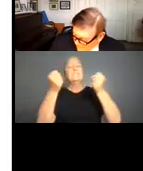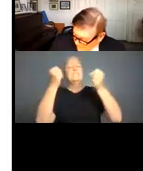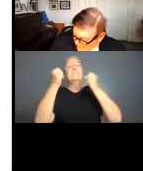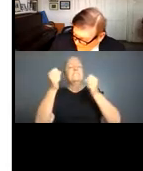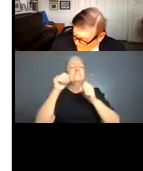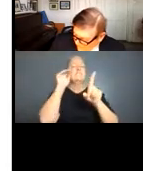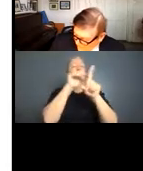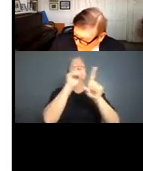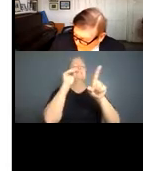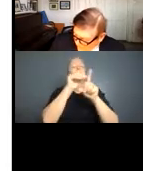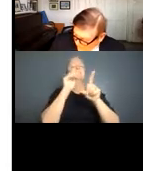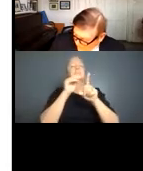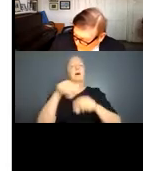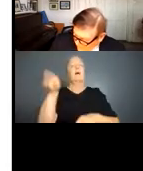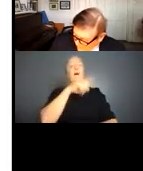During